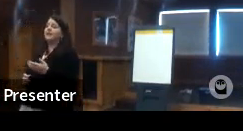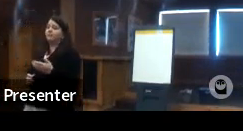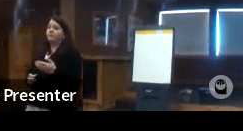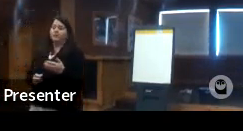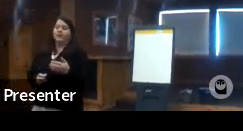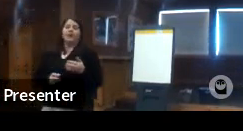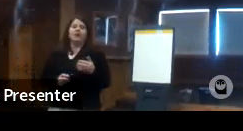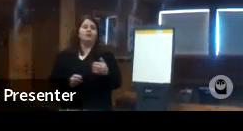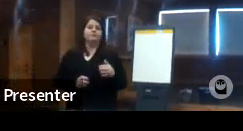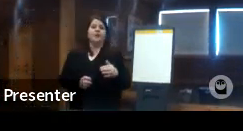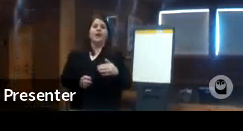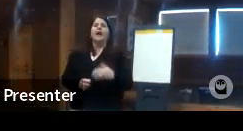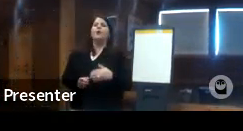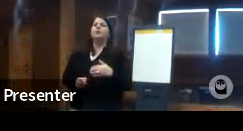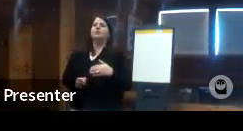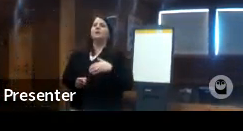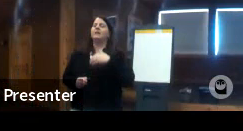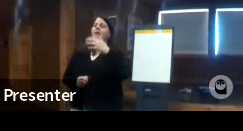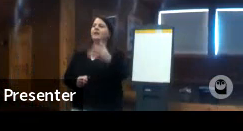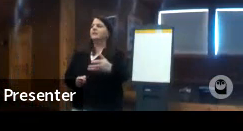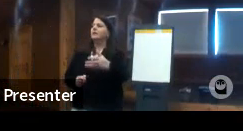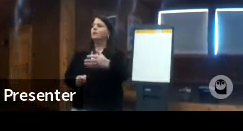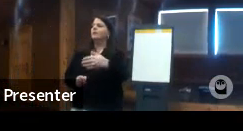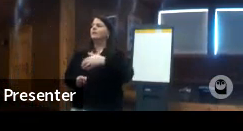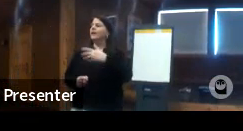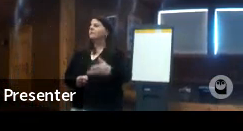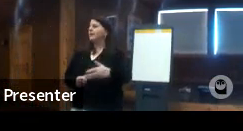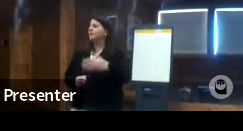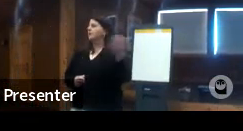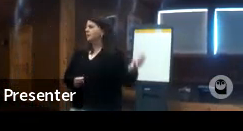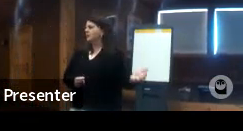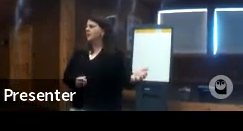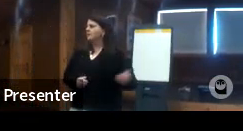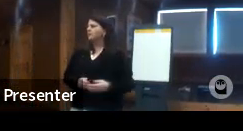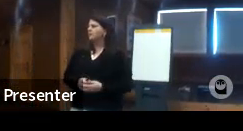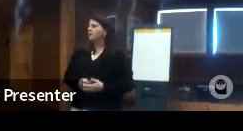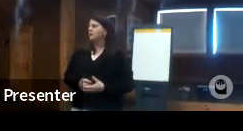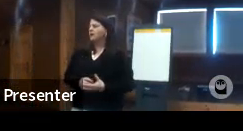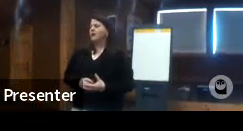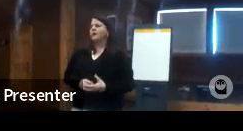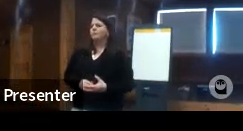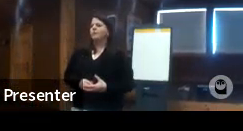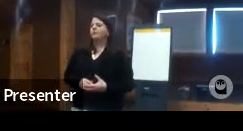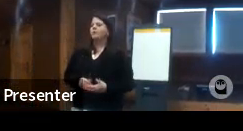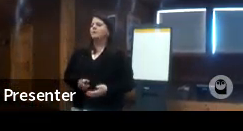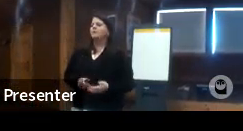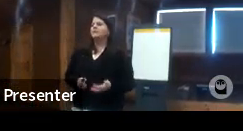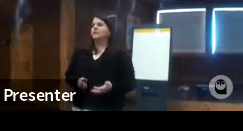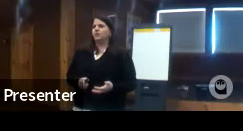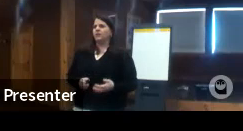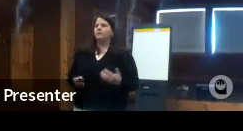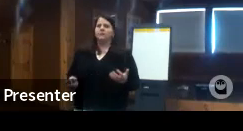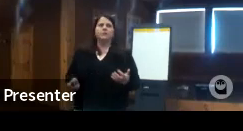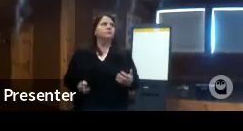good example of how we should be interacting with the fact finder, in this case, it's the jury, where we want